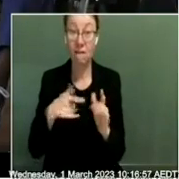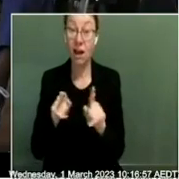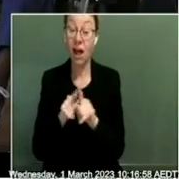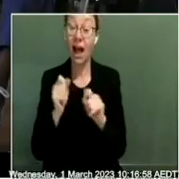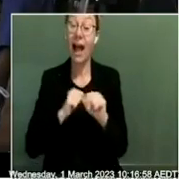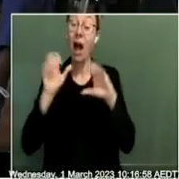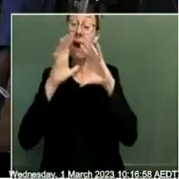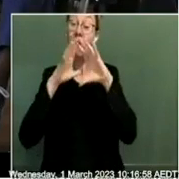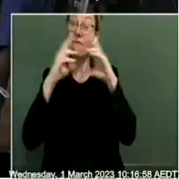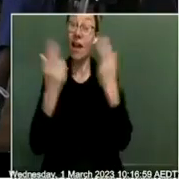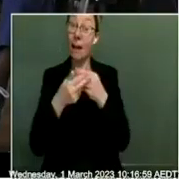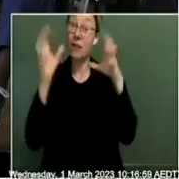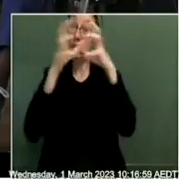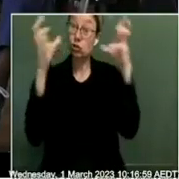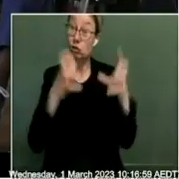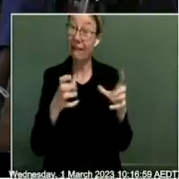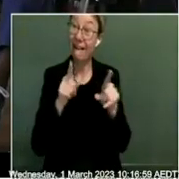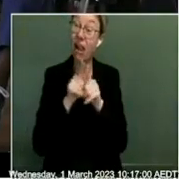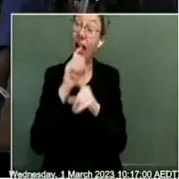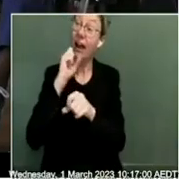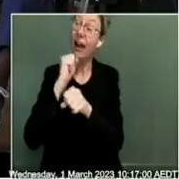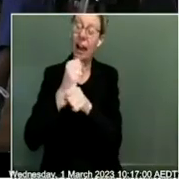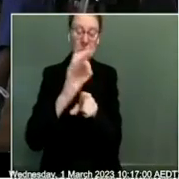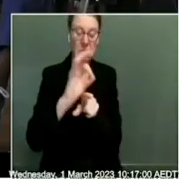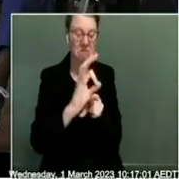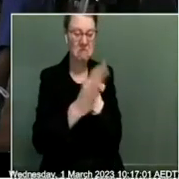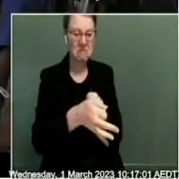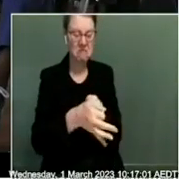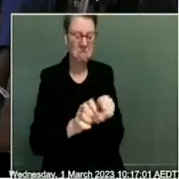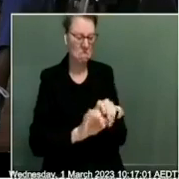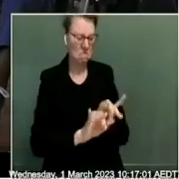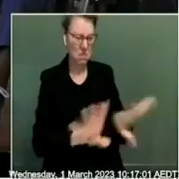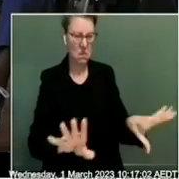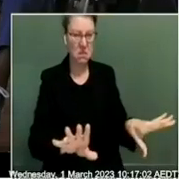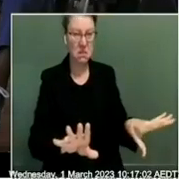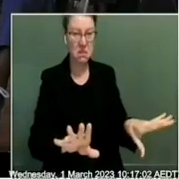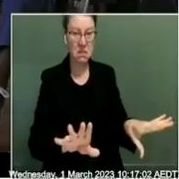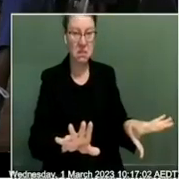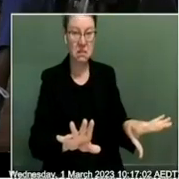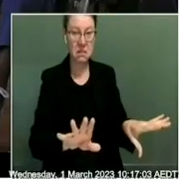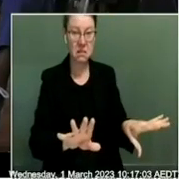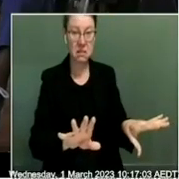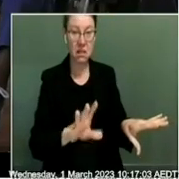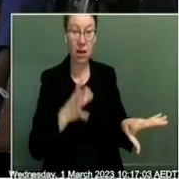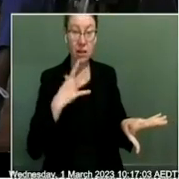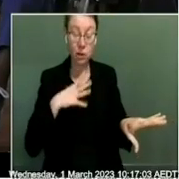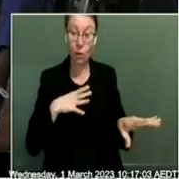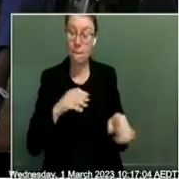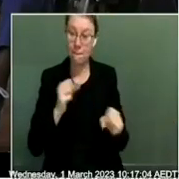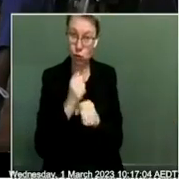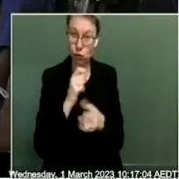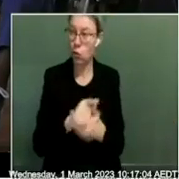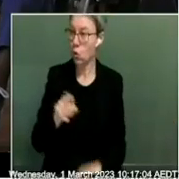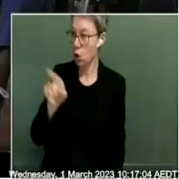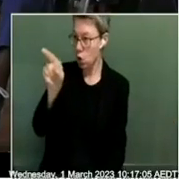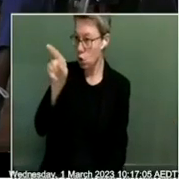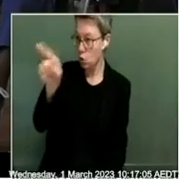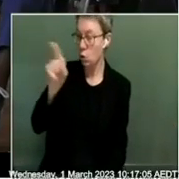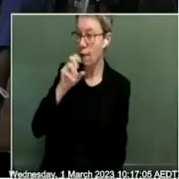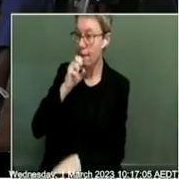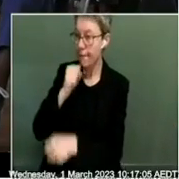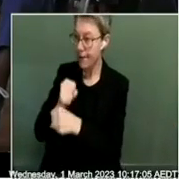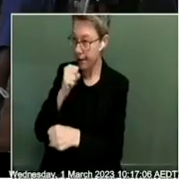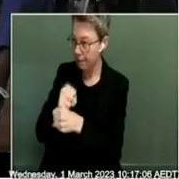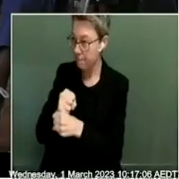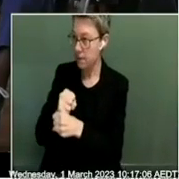and I need to help them accountable in whatever justice you can help us seek. It